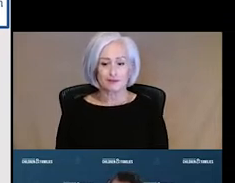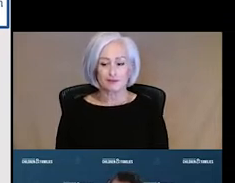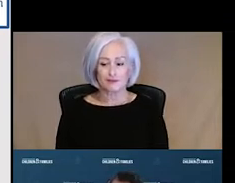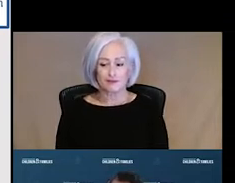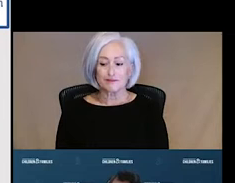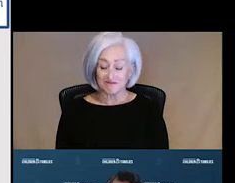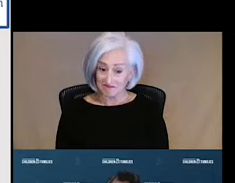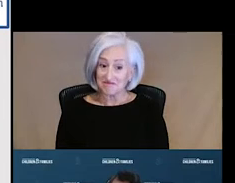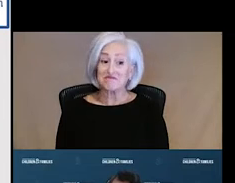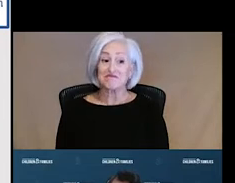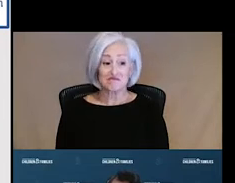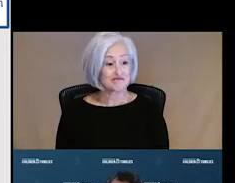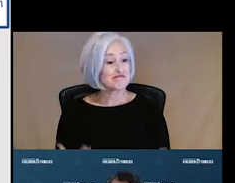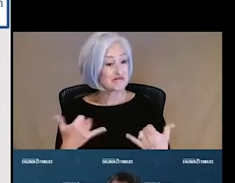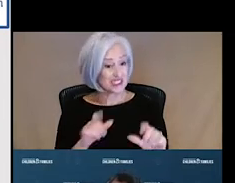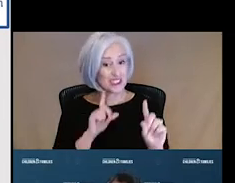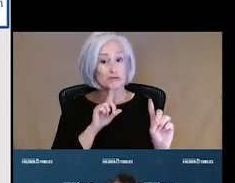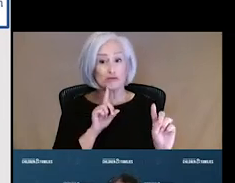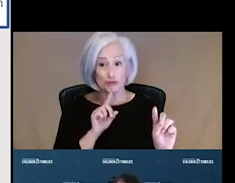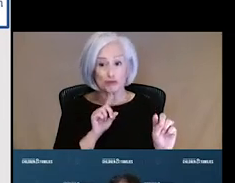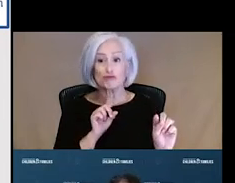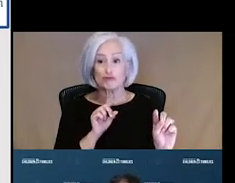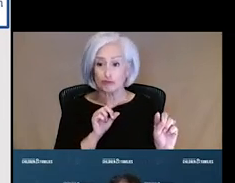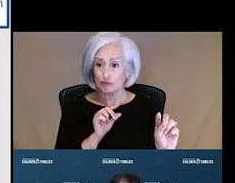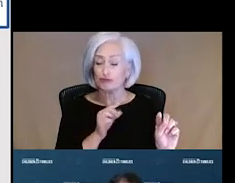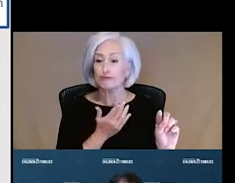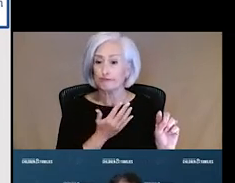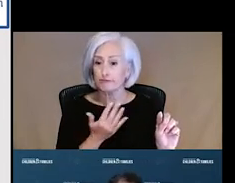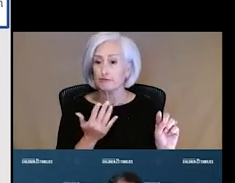All right, folks are still answering.